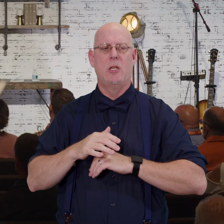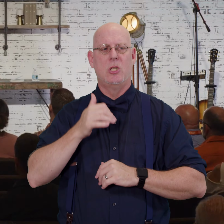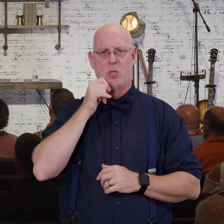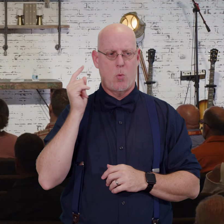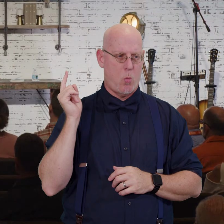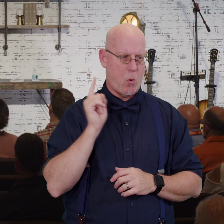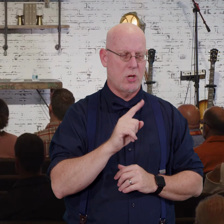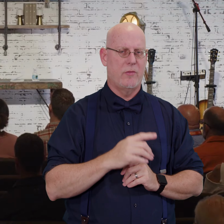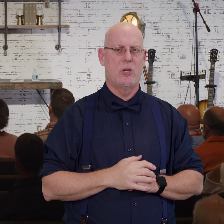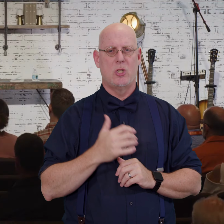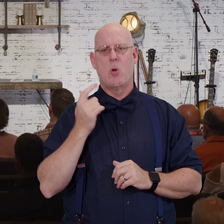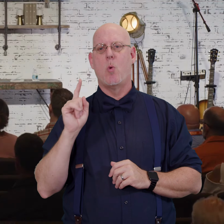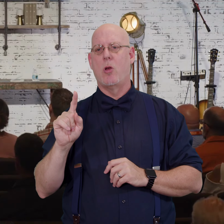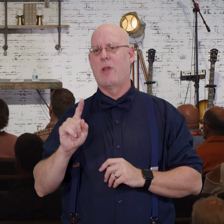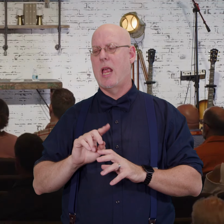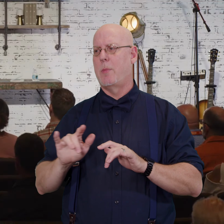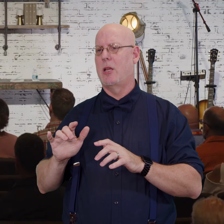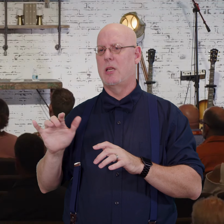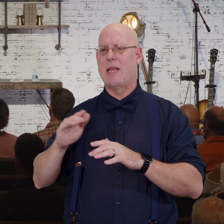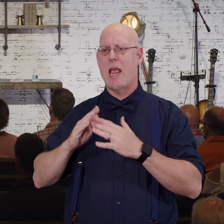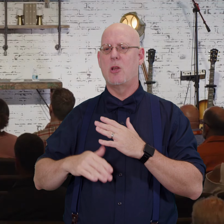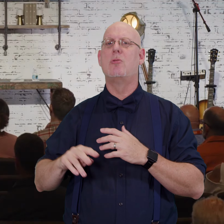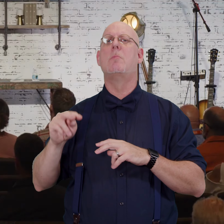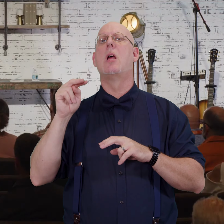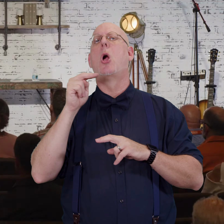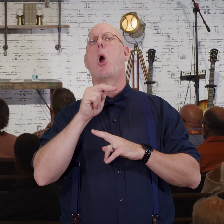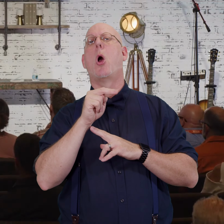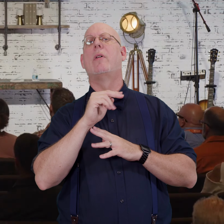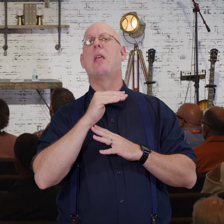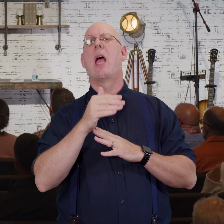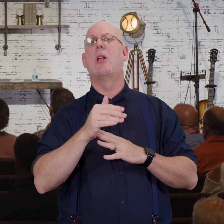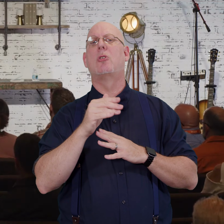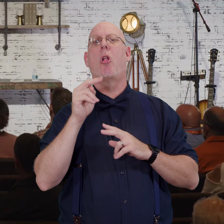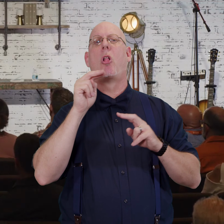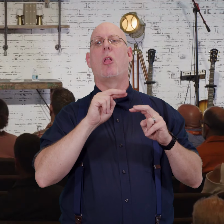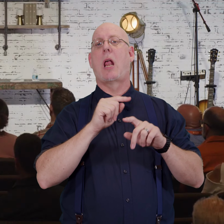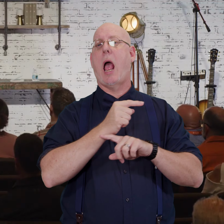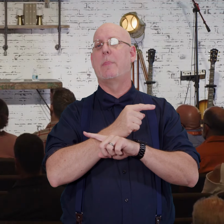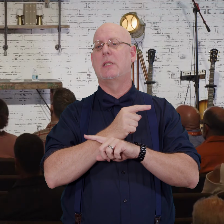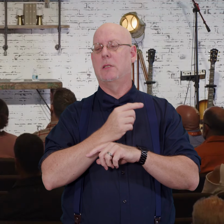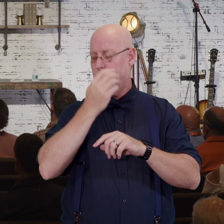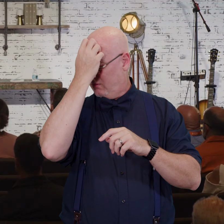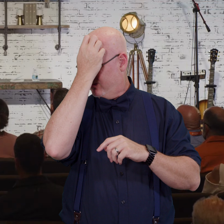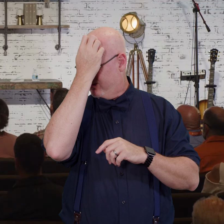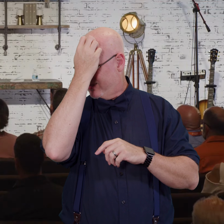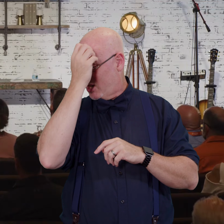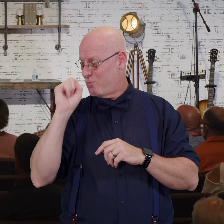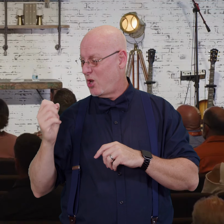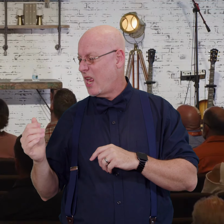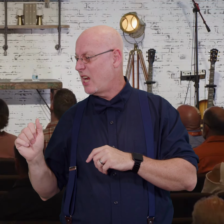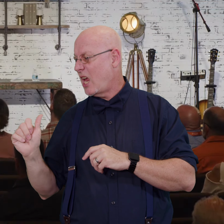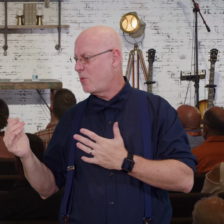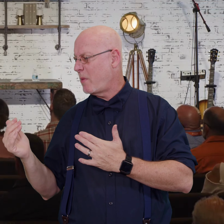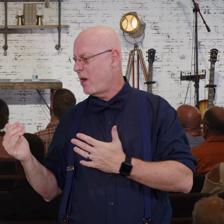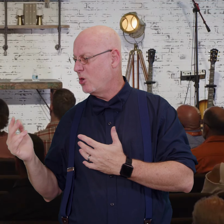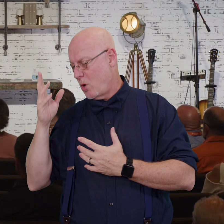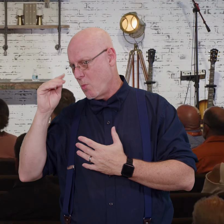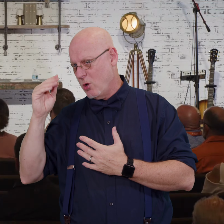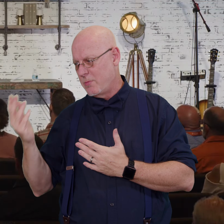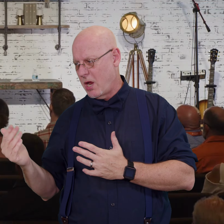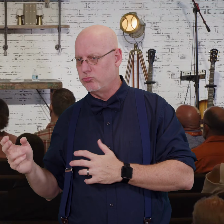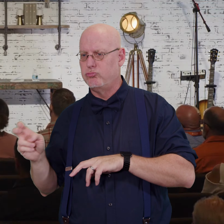over. And so as she walks over, the airplane ride ends. She's kind of peering over the edge there, looking the opposite direction. So I'm like, hey, Spurgeon, jump in real quick. Augustine, get in here.